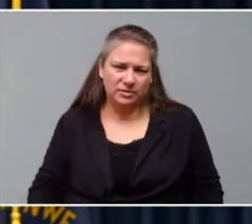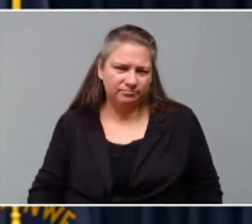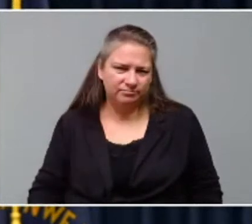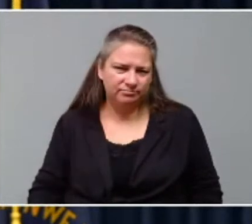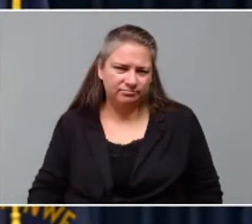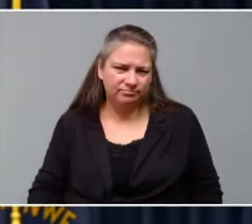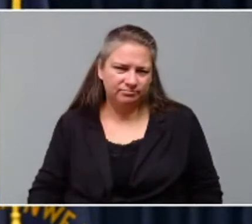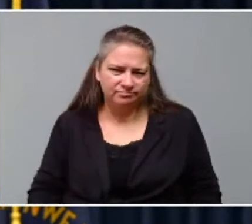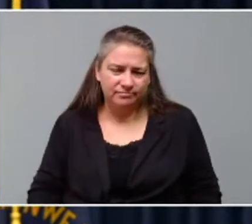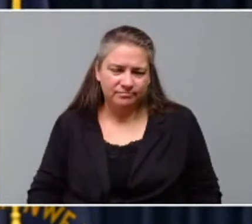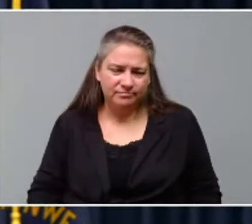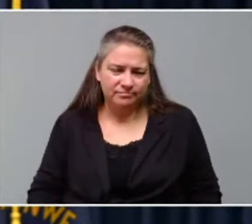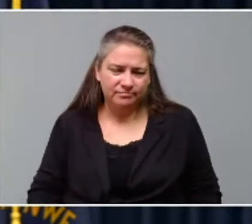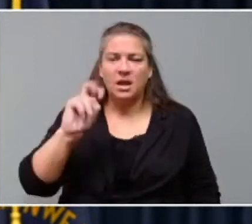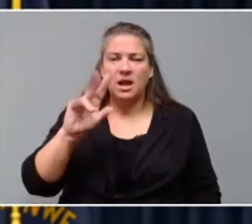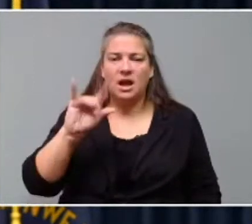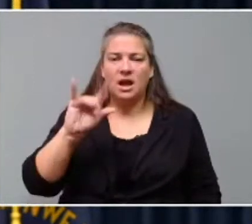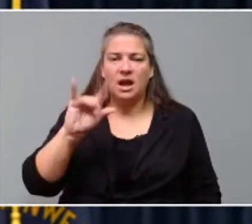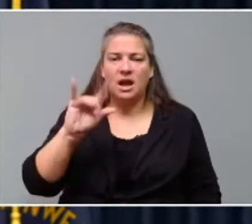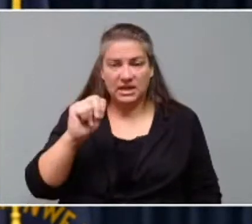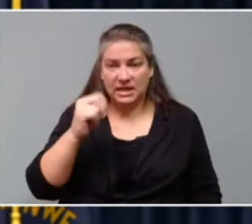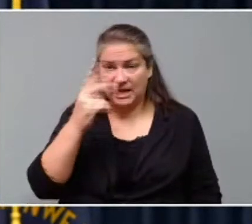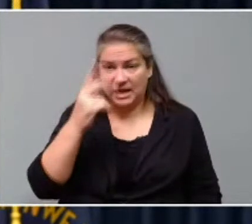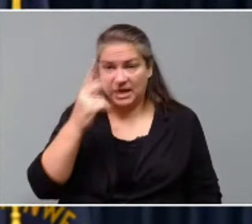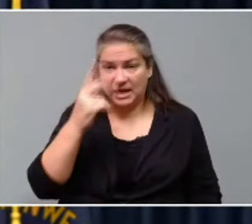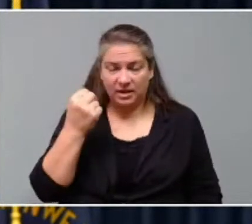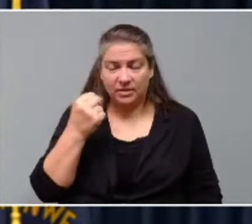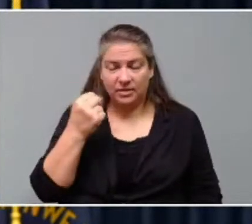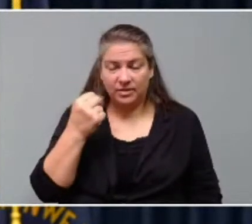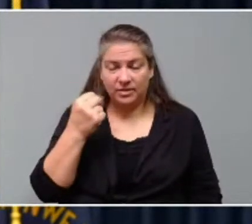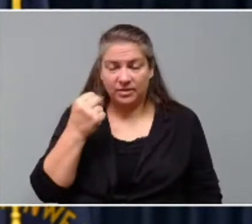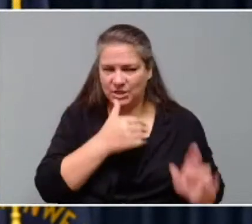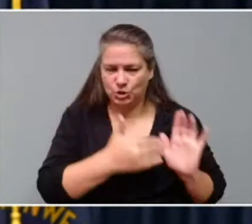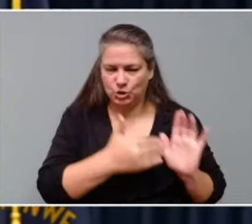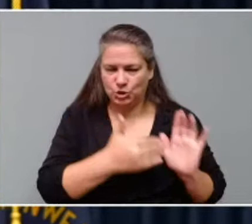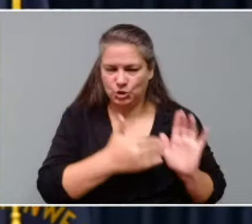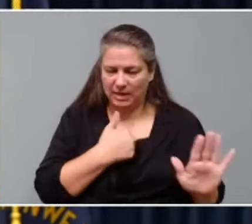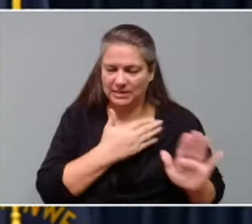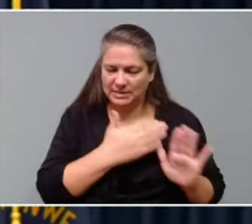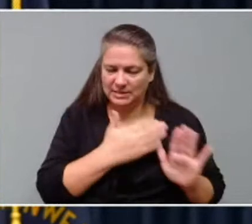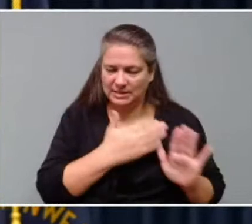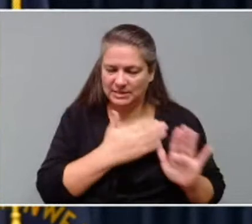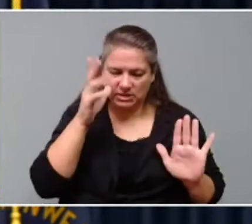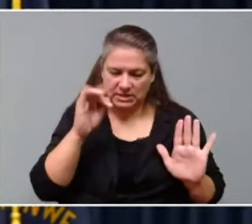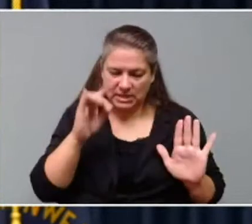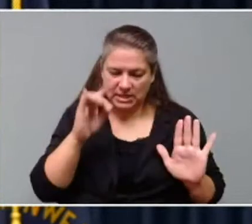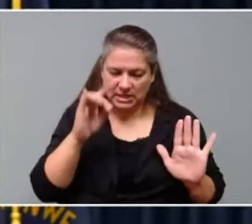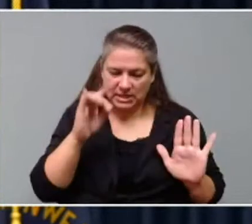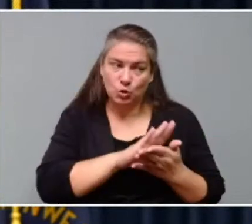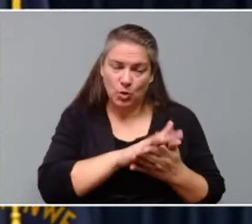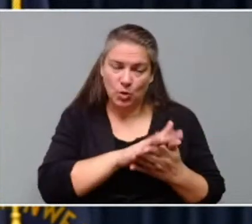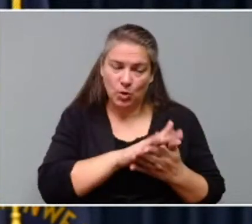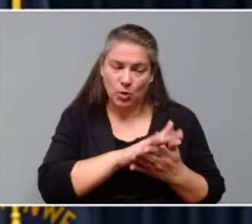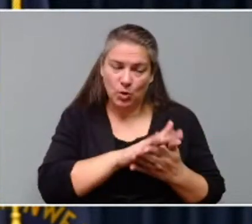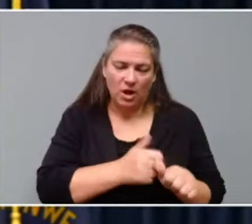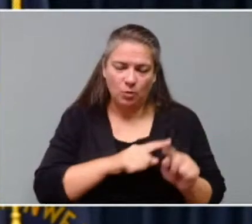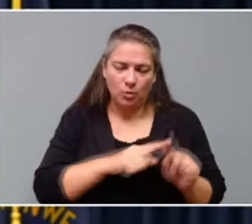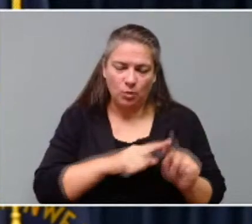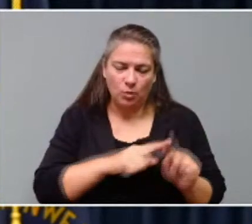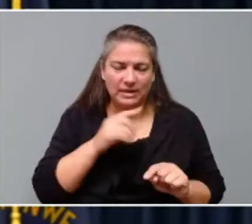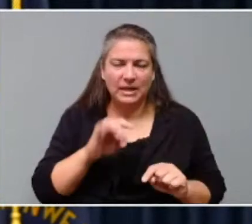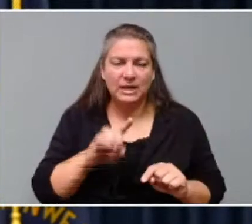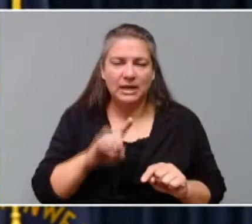Catholic, and by the way, they didn't sue me. Some parents did. They were actually going along with what we did.